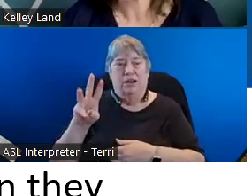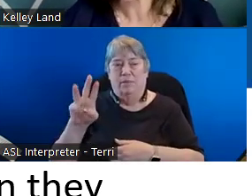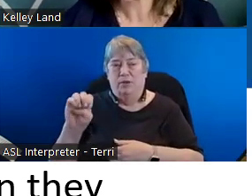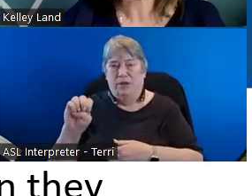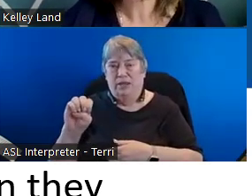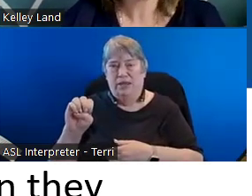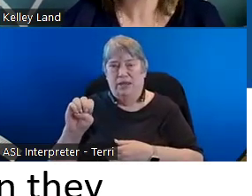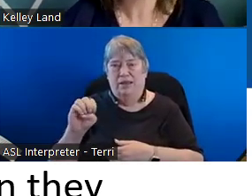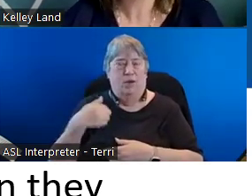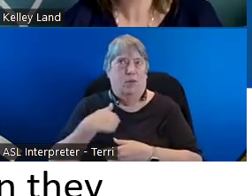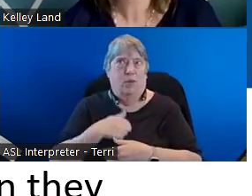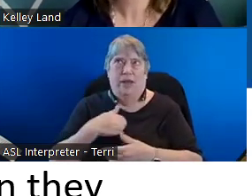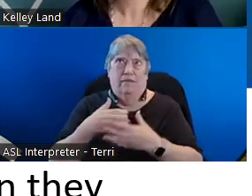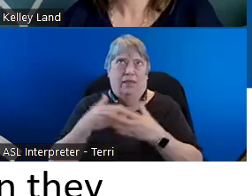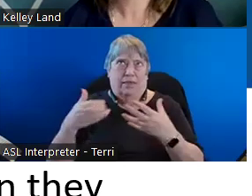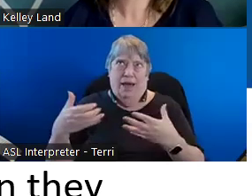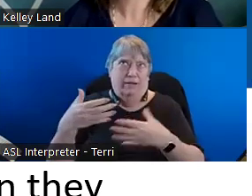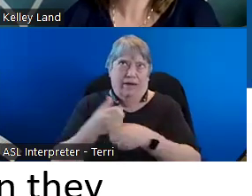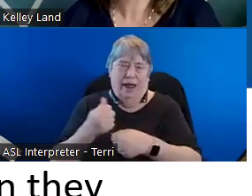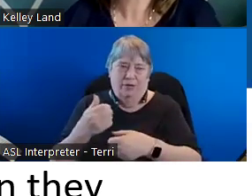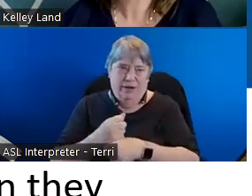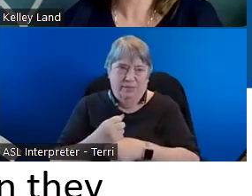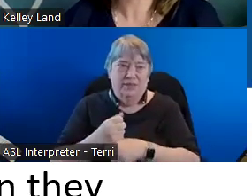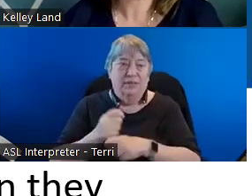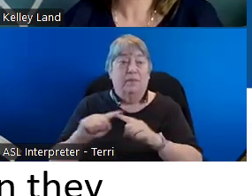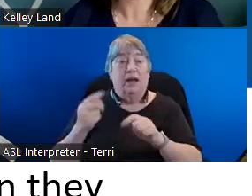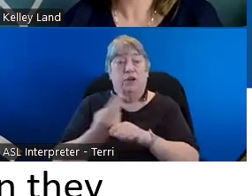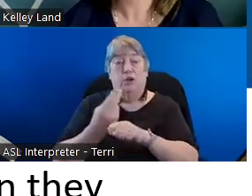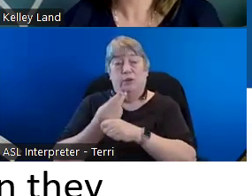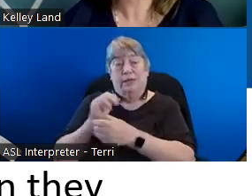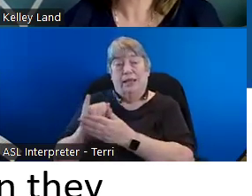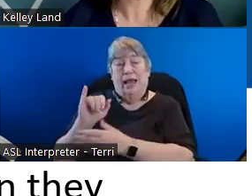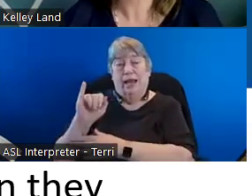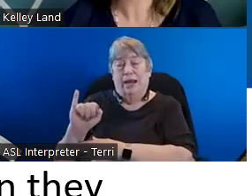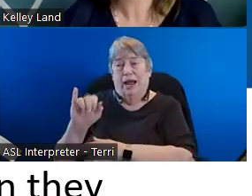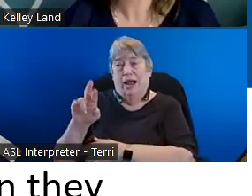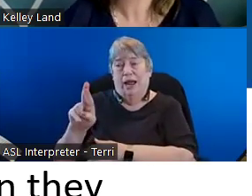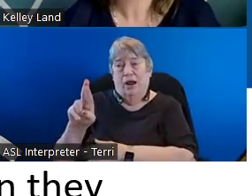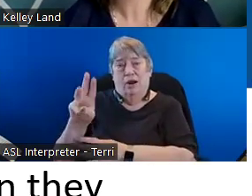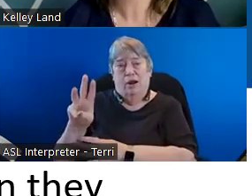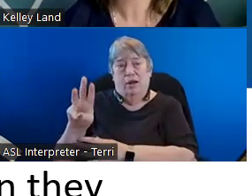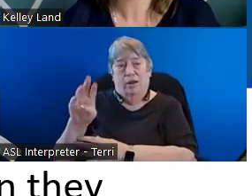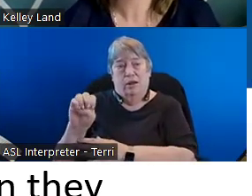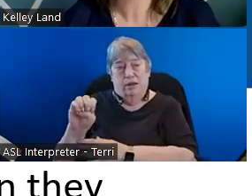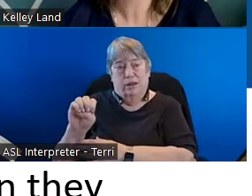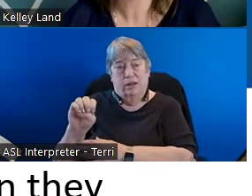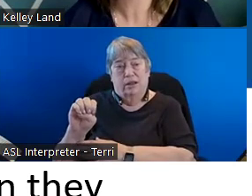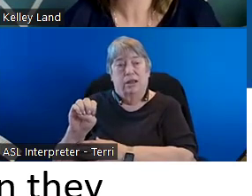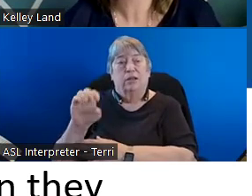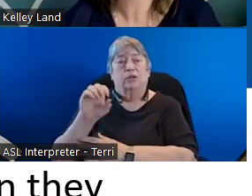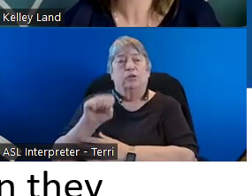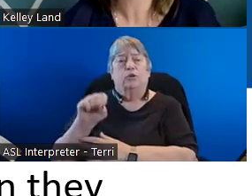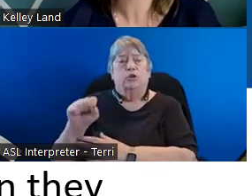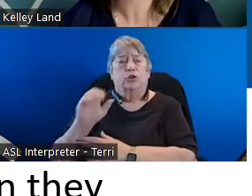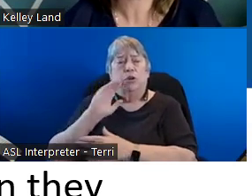lots of acronyms in our fields. And by using the IRWE work incentive, Social Security will deduct the cost